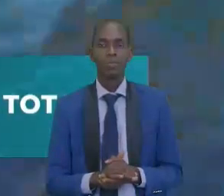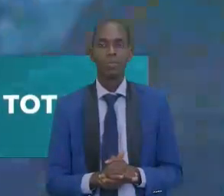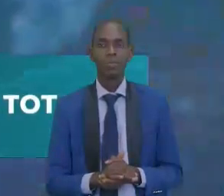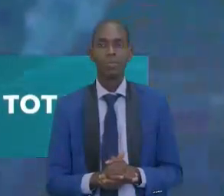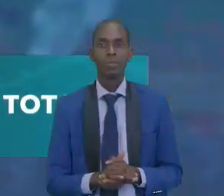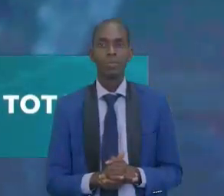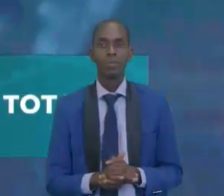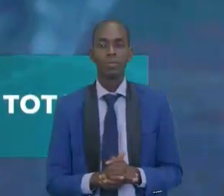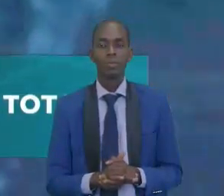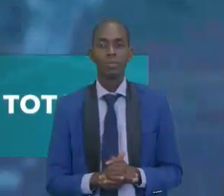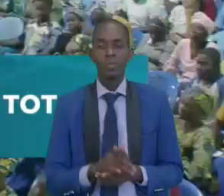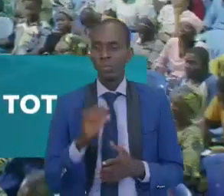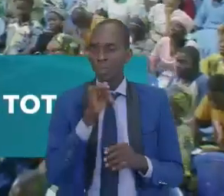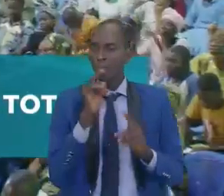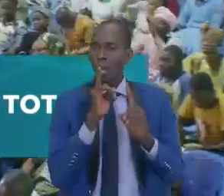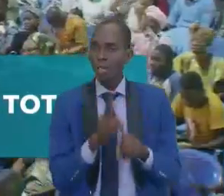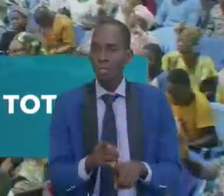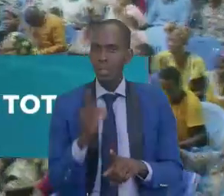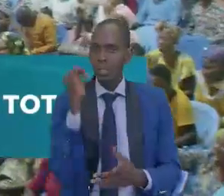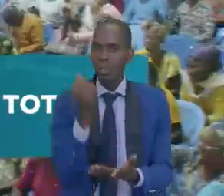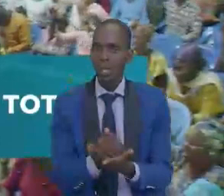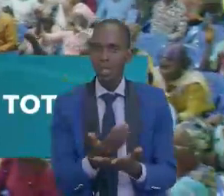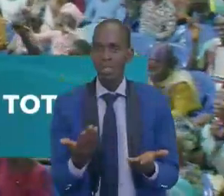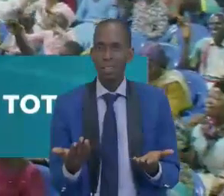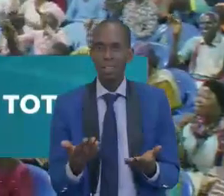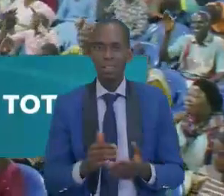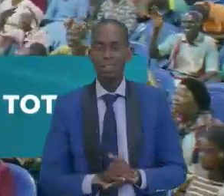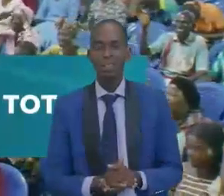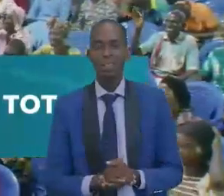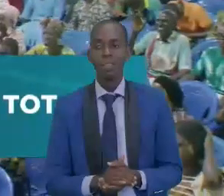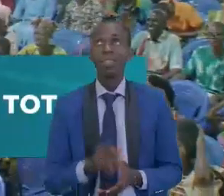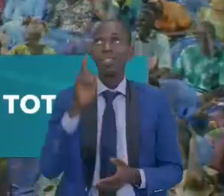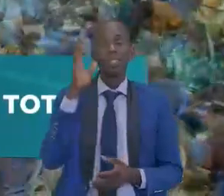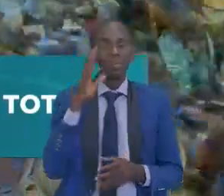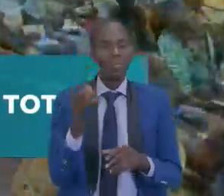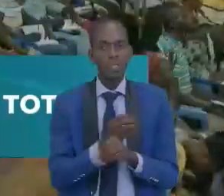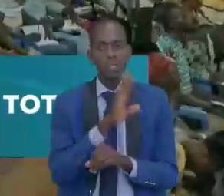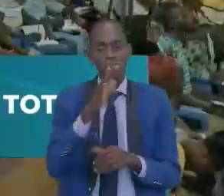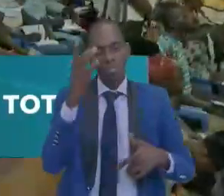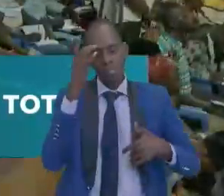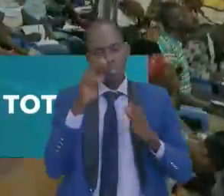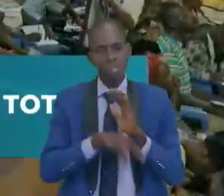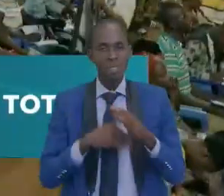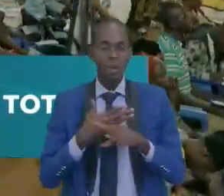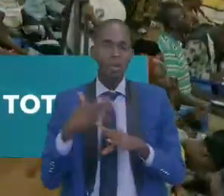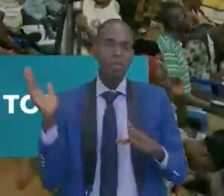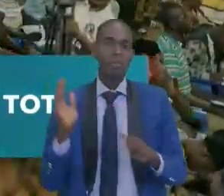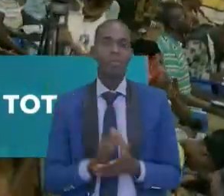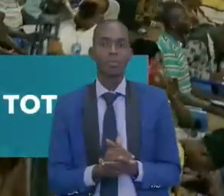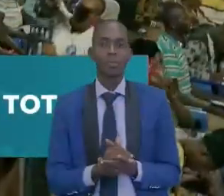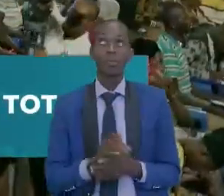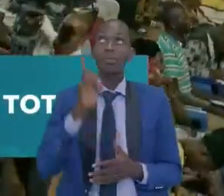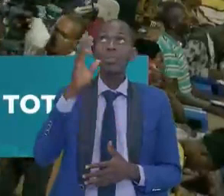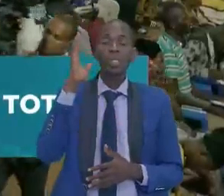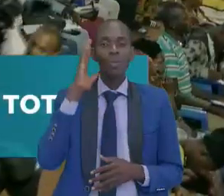You didn't say amen to that one. It will take your sickness away. It will take